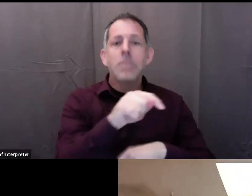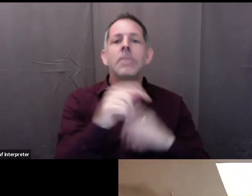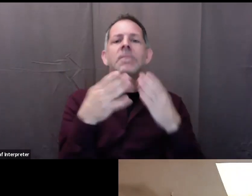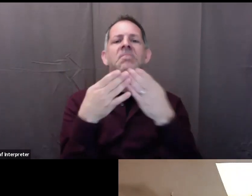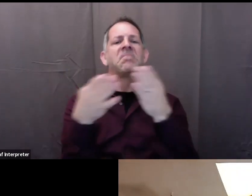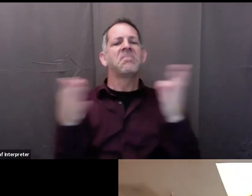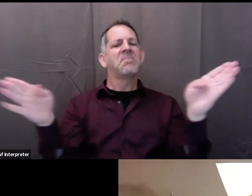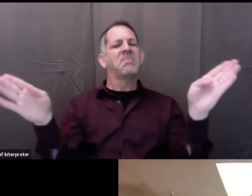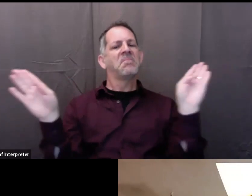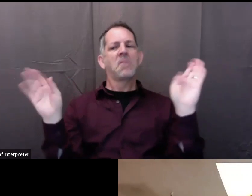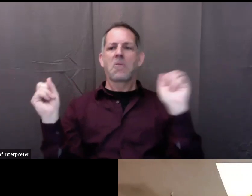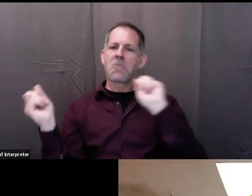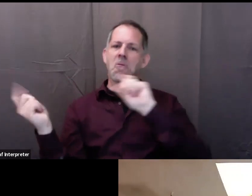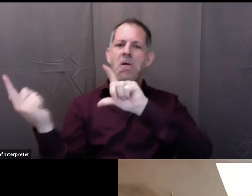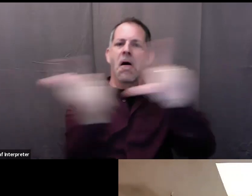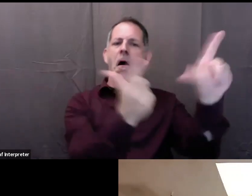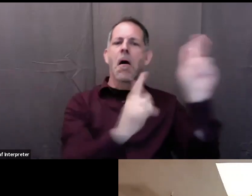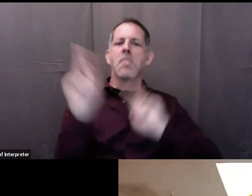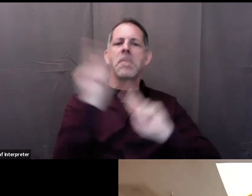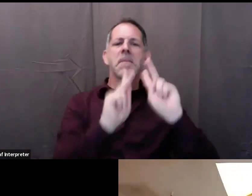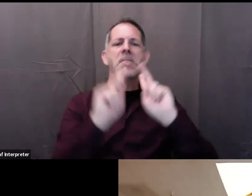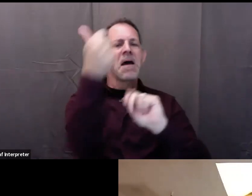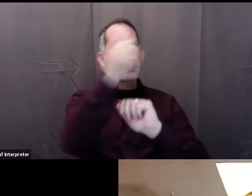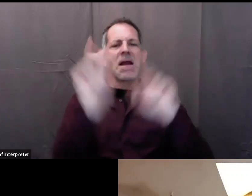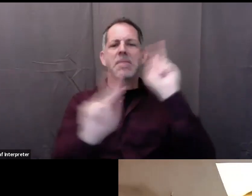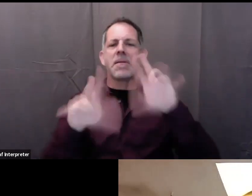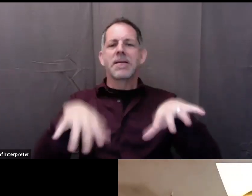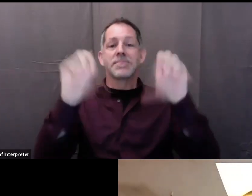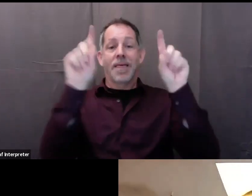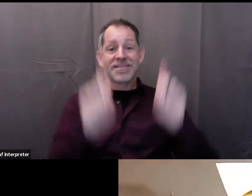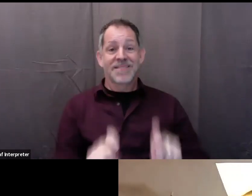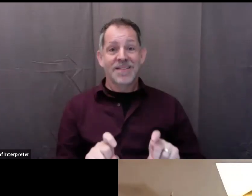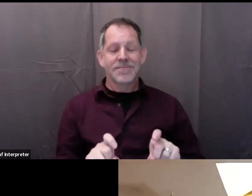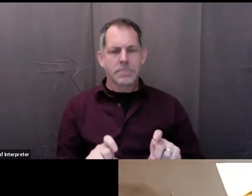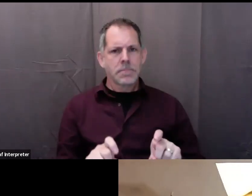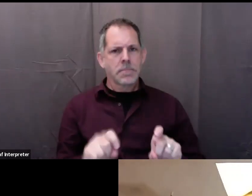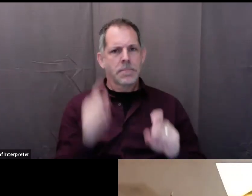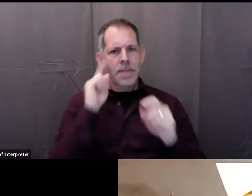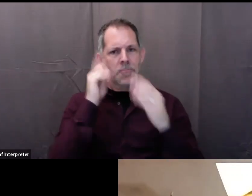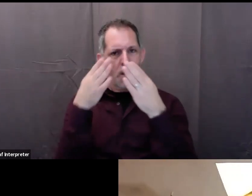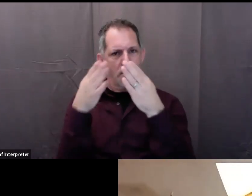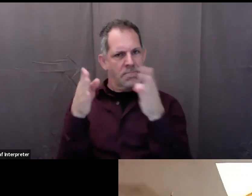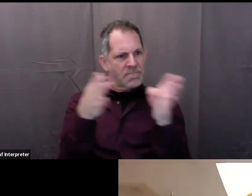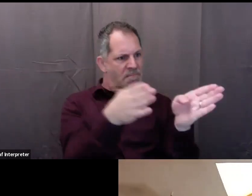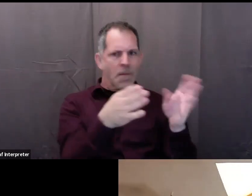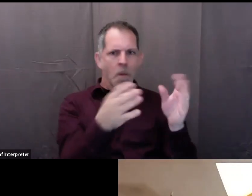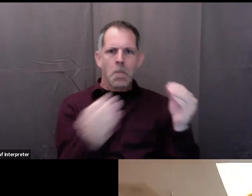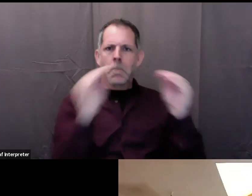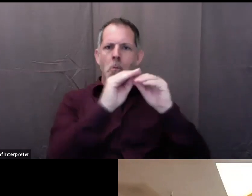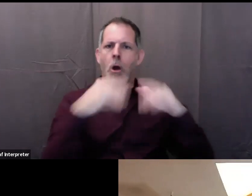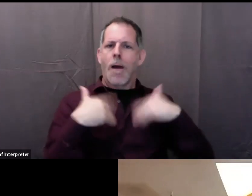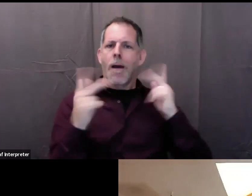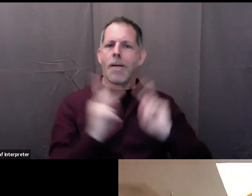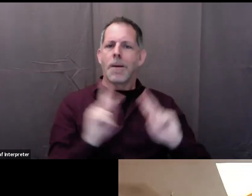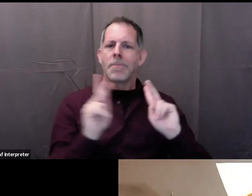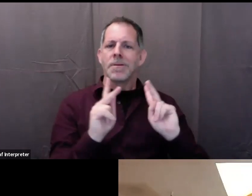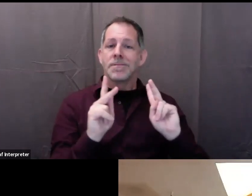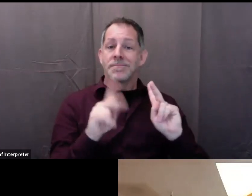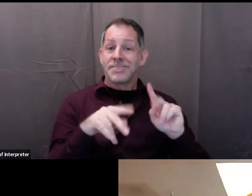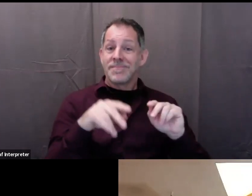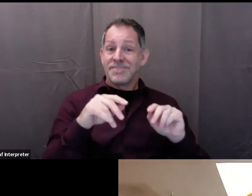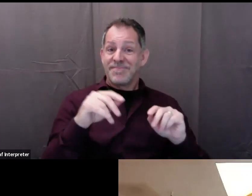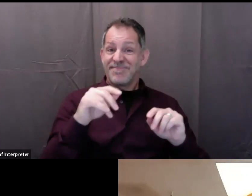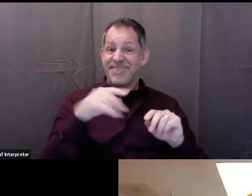witnessing. Thank you. And I'll just say, we've seen around the country, it seems